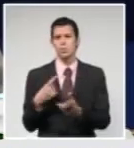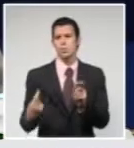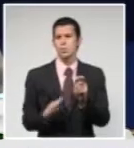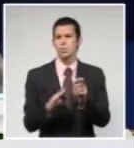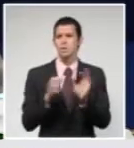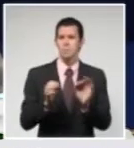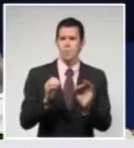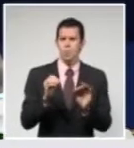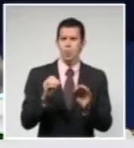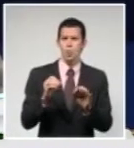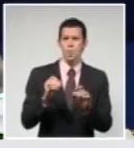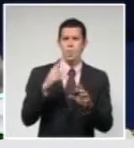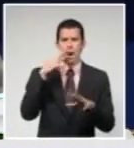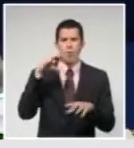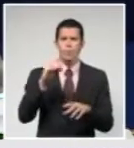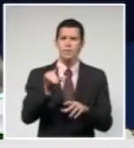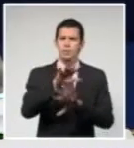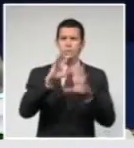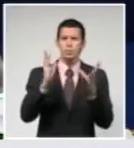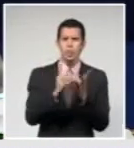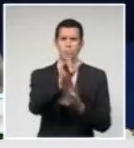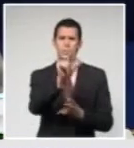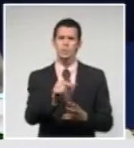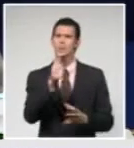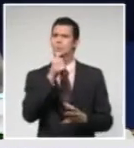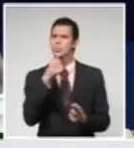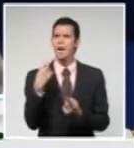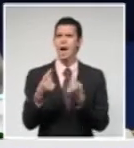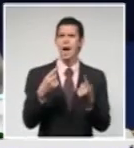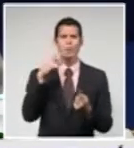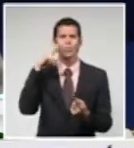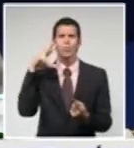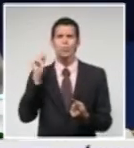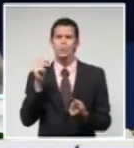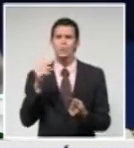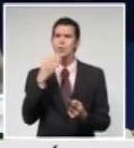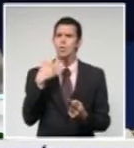cases remain at 447.